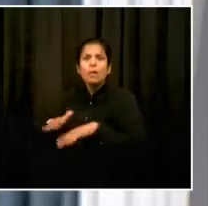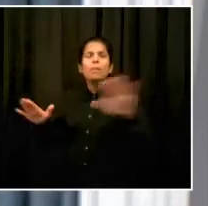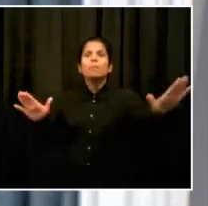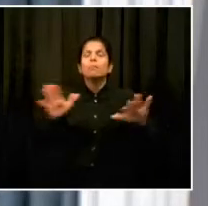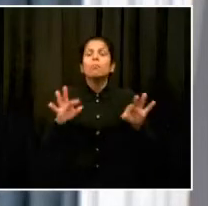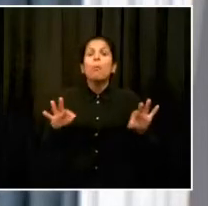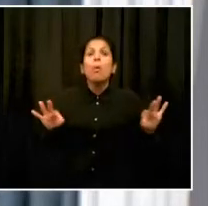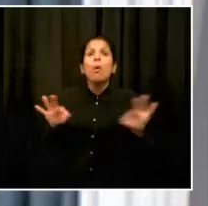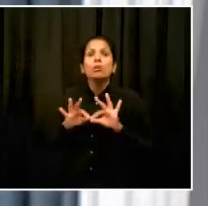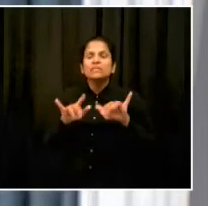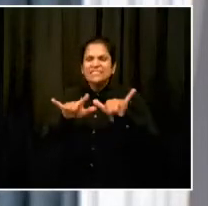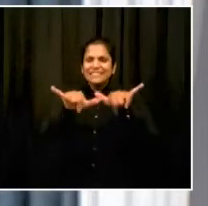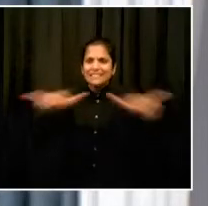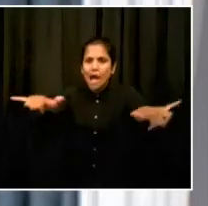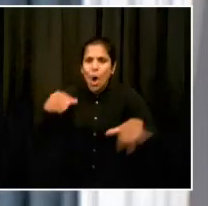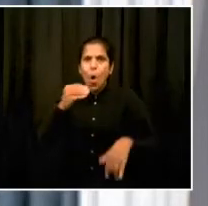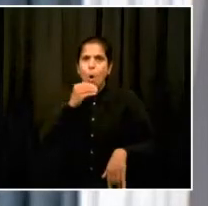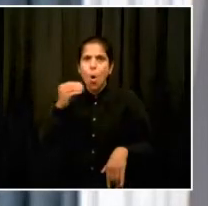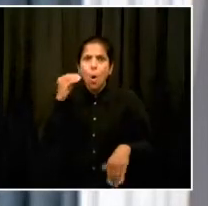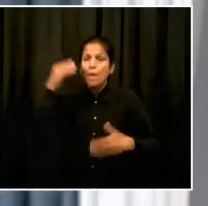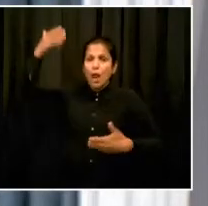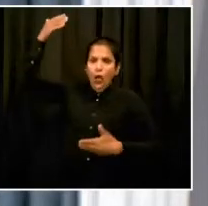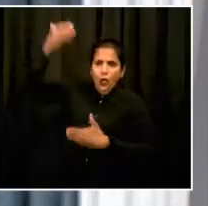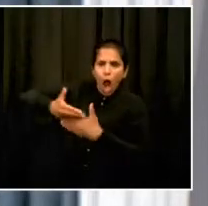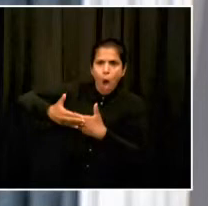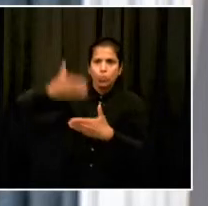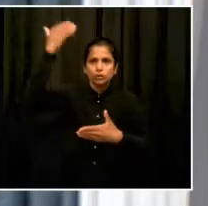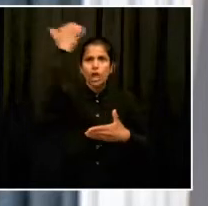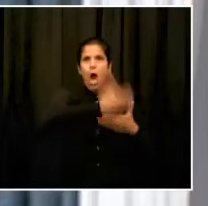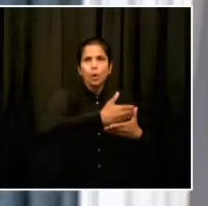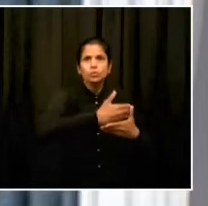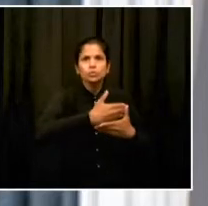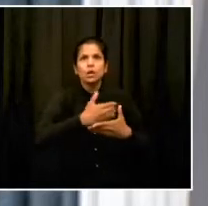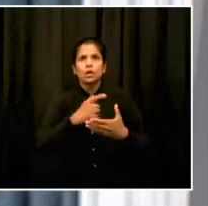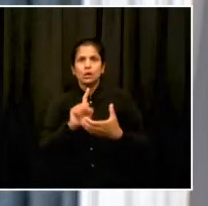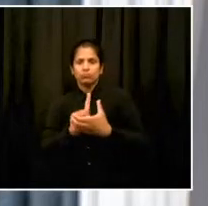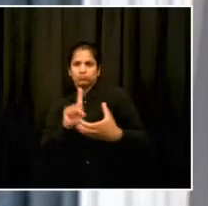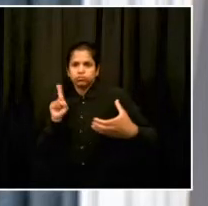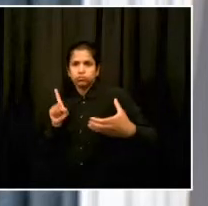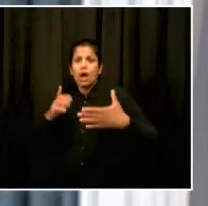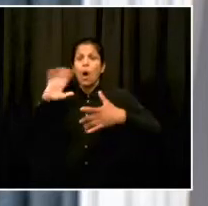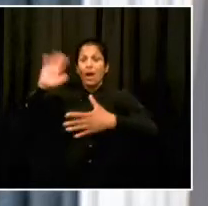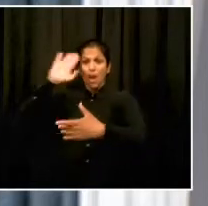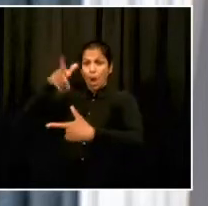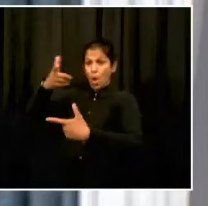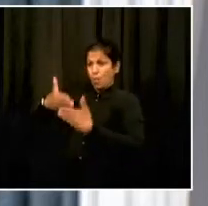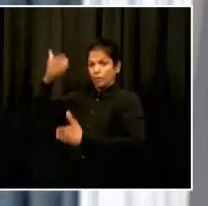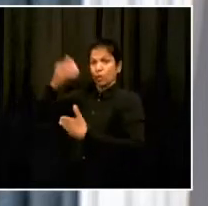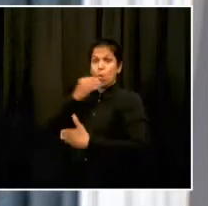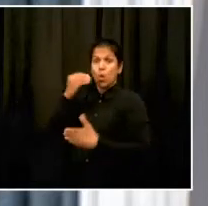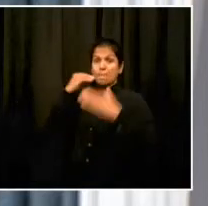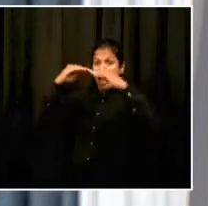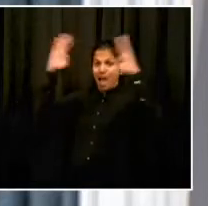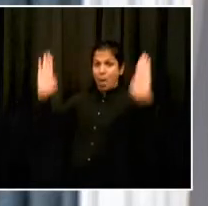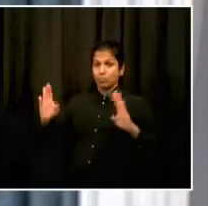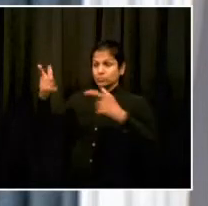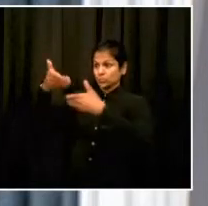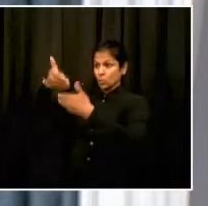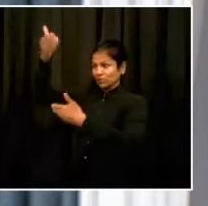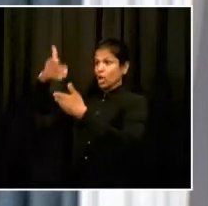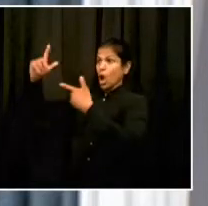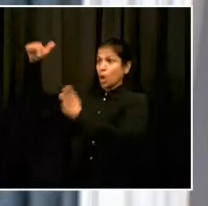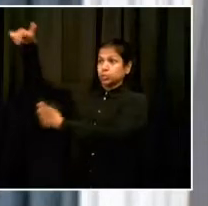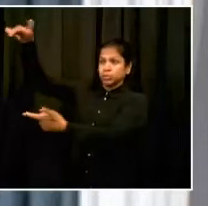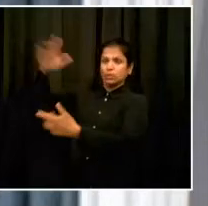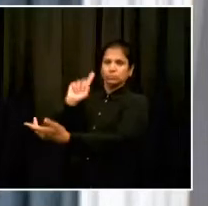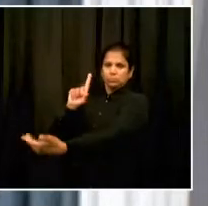and never use the elevators. I also encourage all New Yorkers to secure any loose furniture or equipment if you haven't